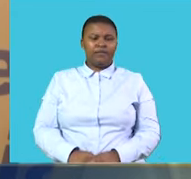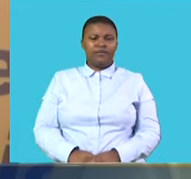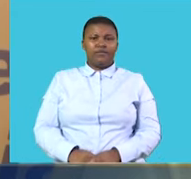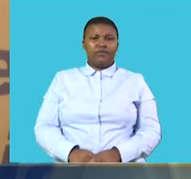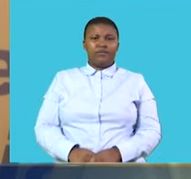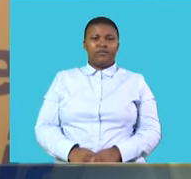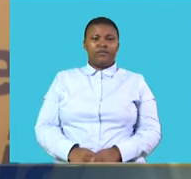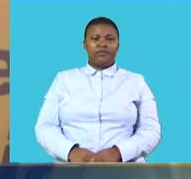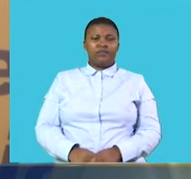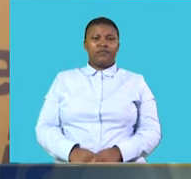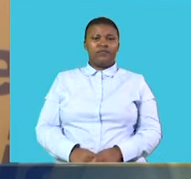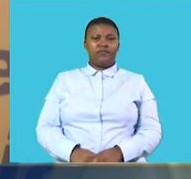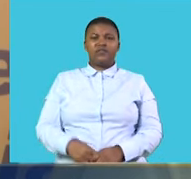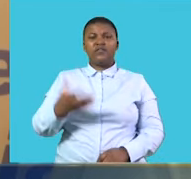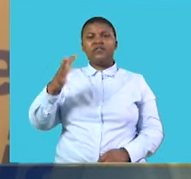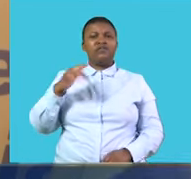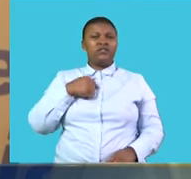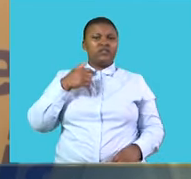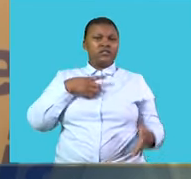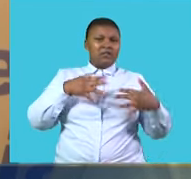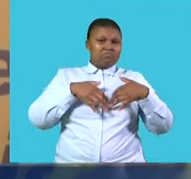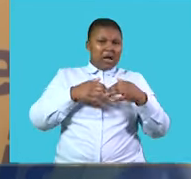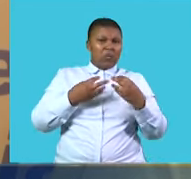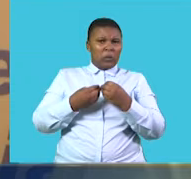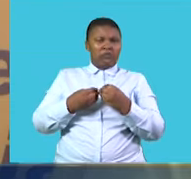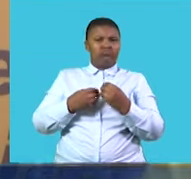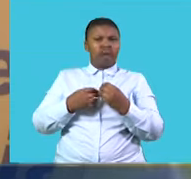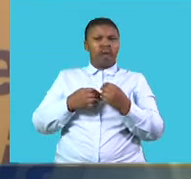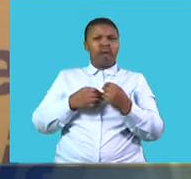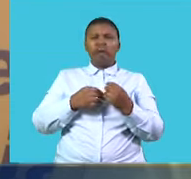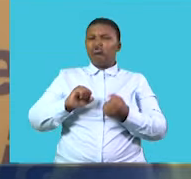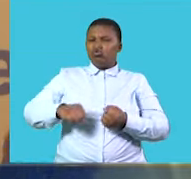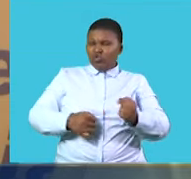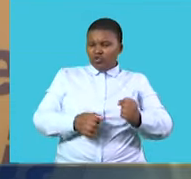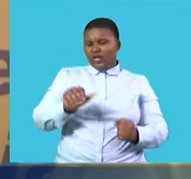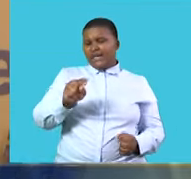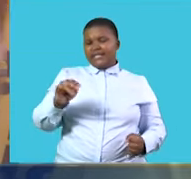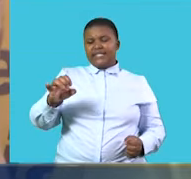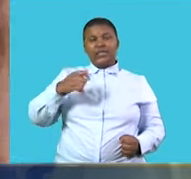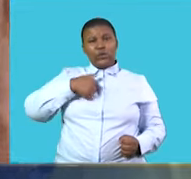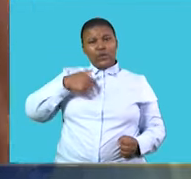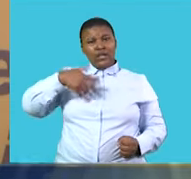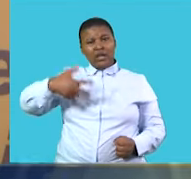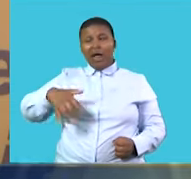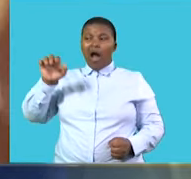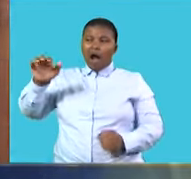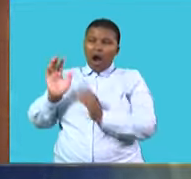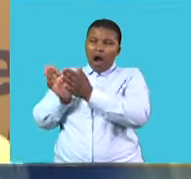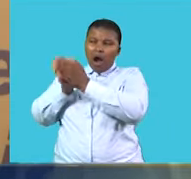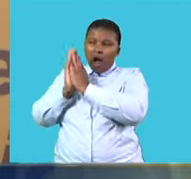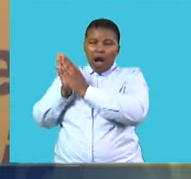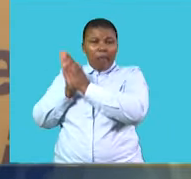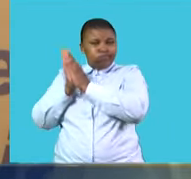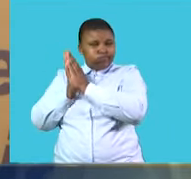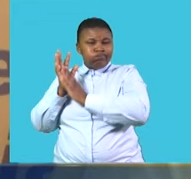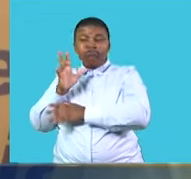We set up the structures of the African National Congress after we managed to persuade the Afrikaners with President Mandela